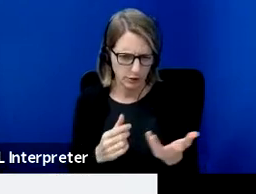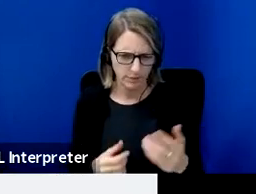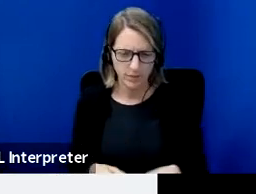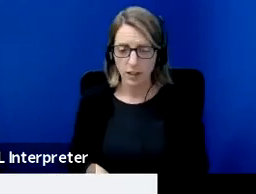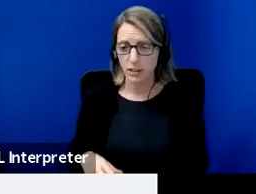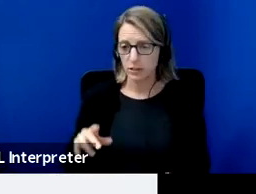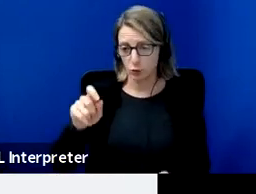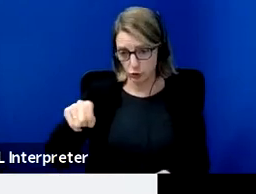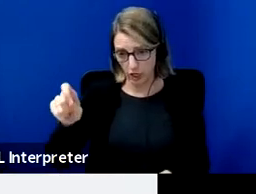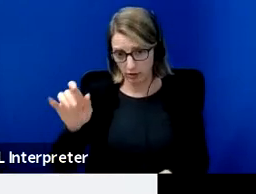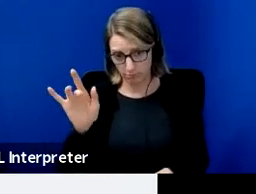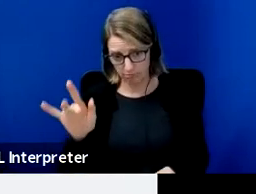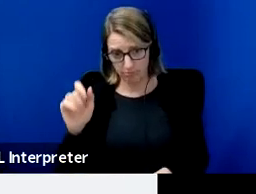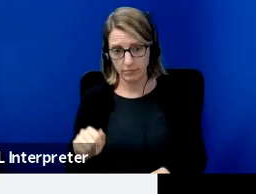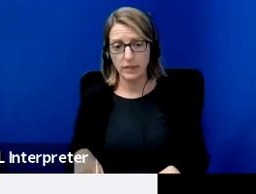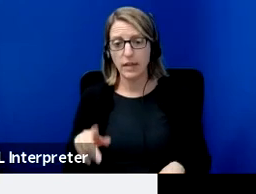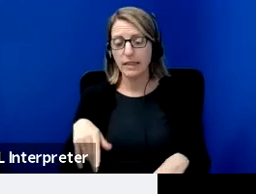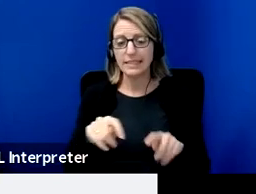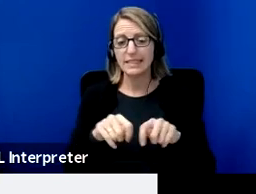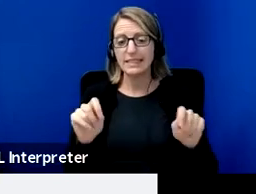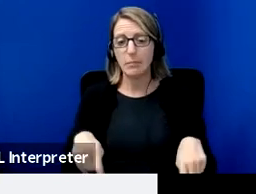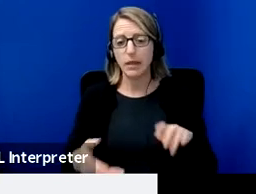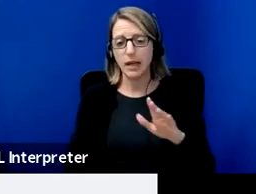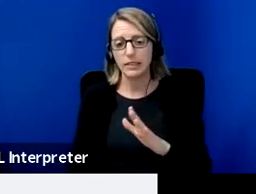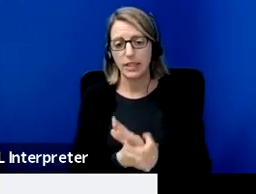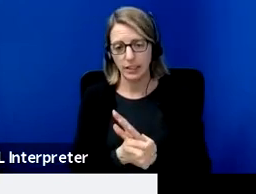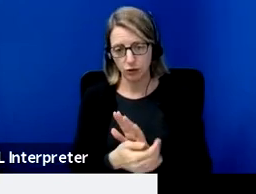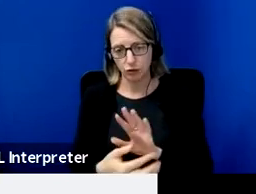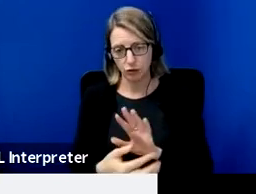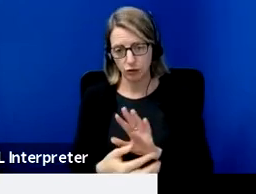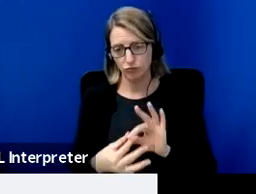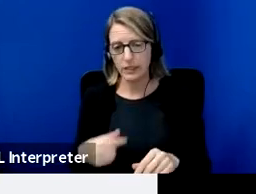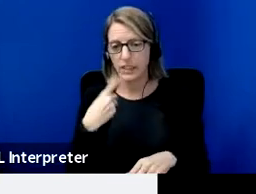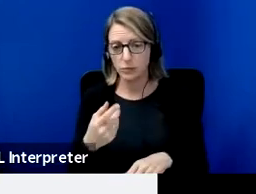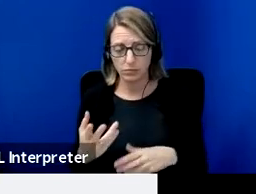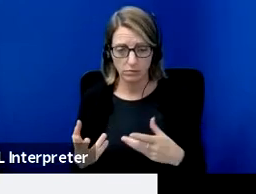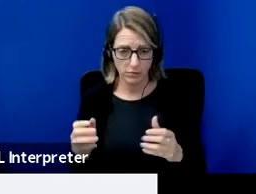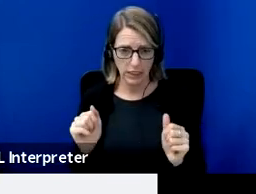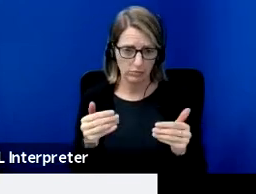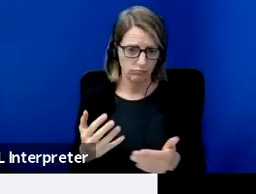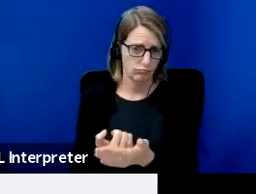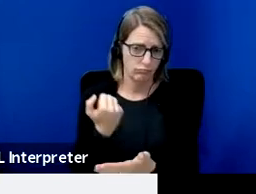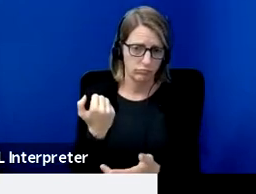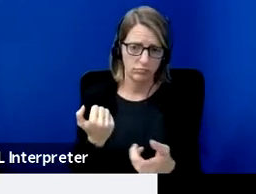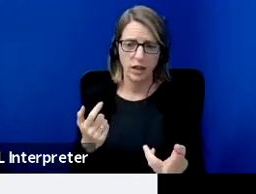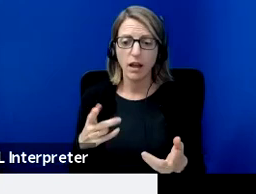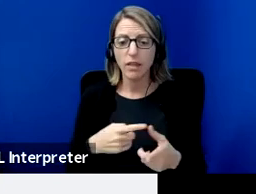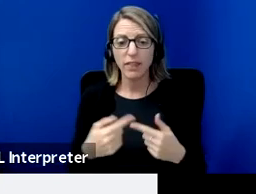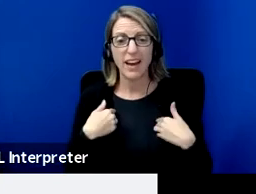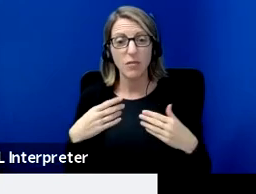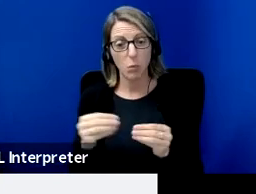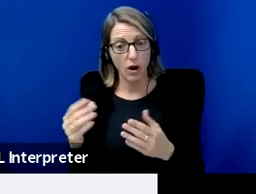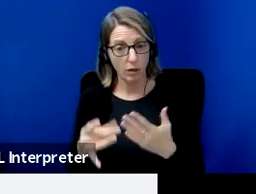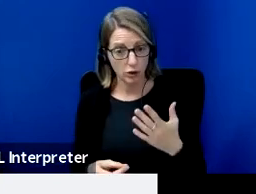now the template attached, which I tell them to use. And then I have more options. More